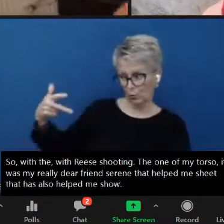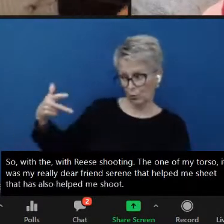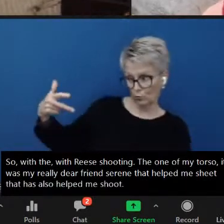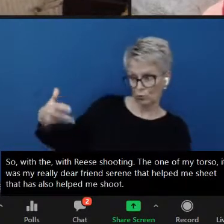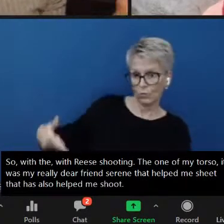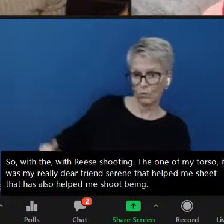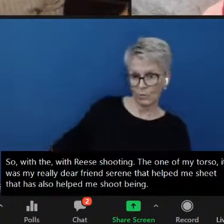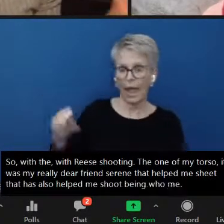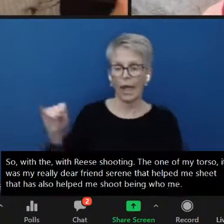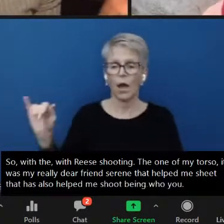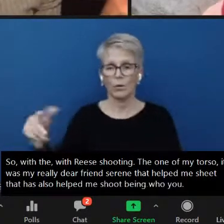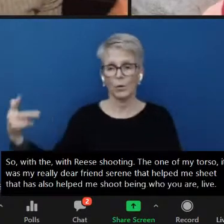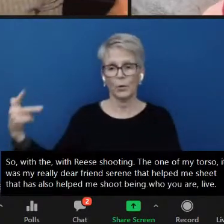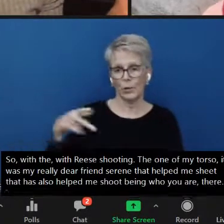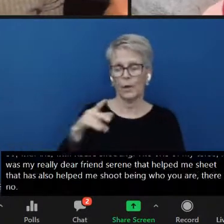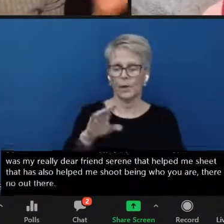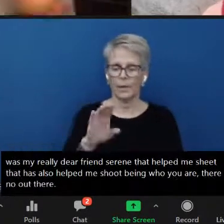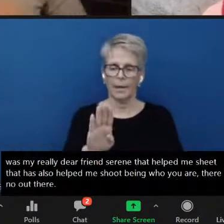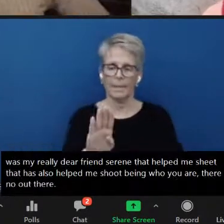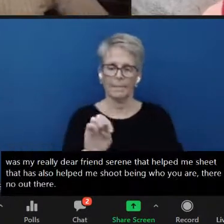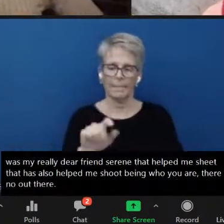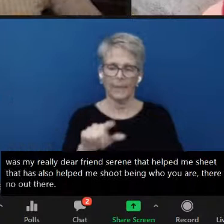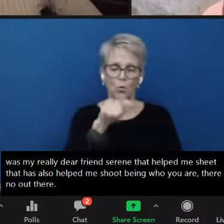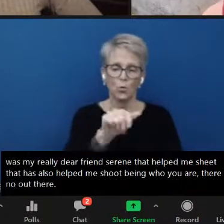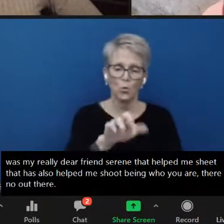shoot Being Who You Are, There Is No Other,